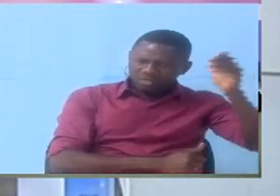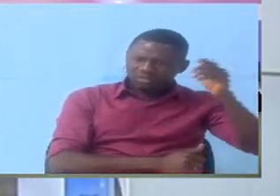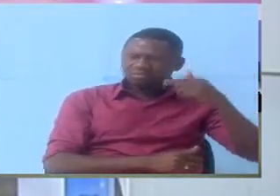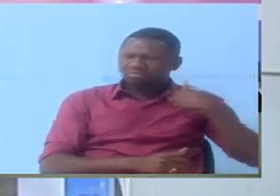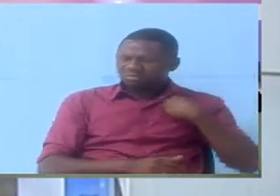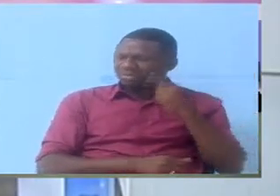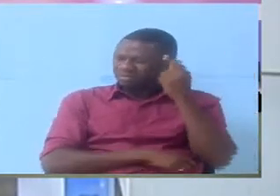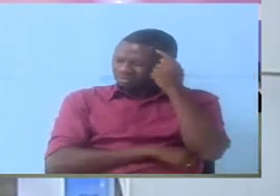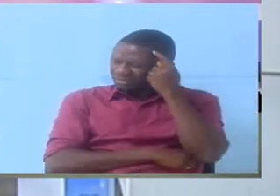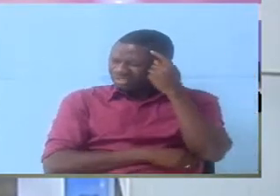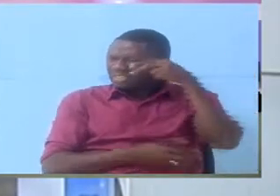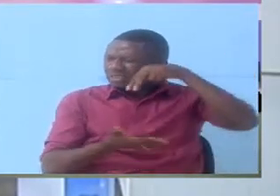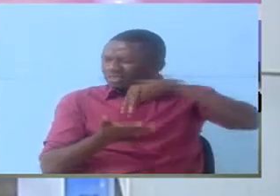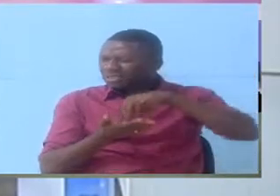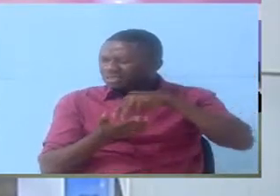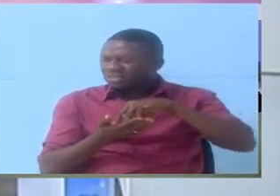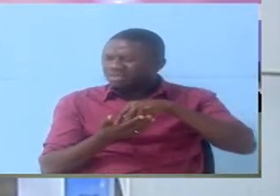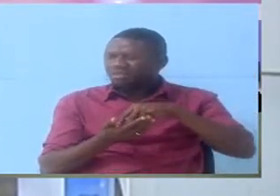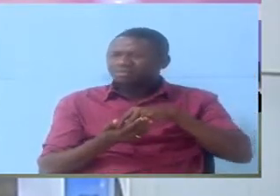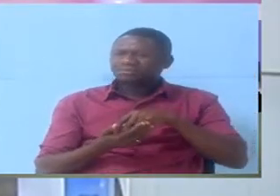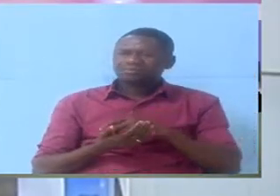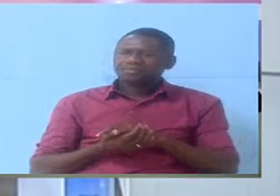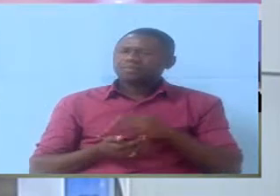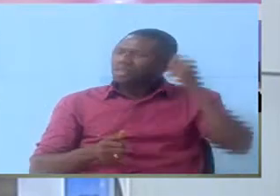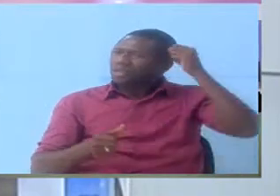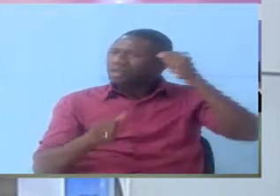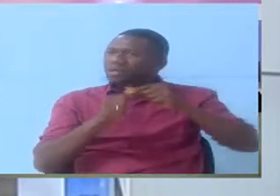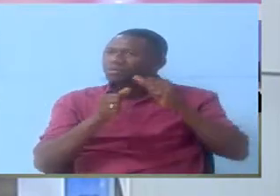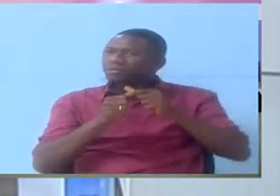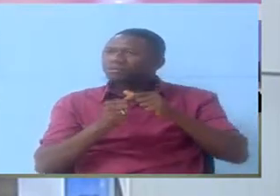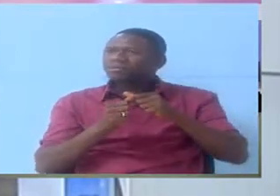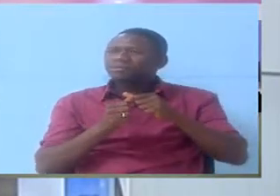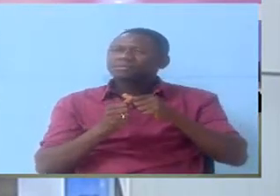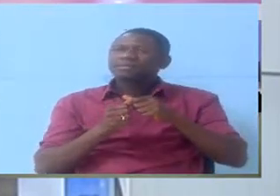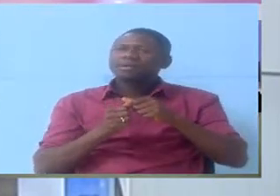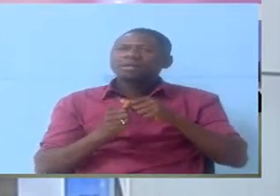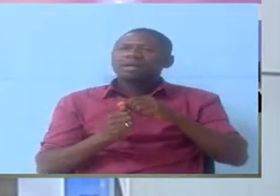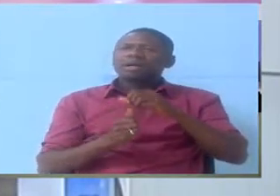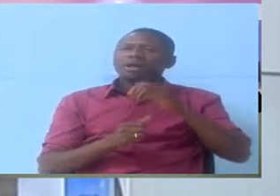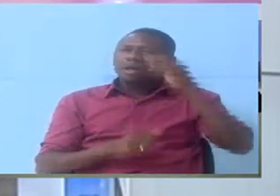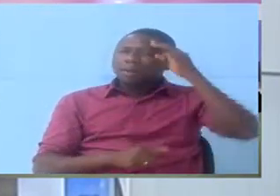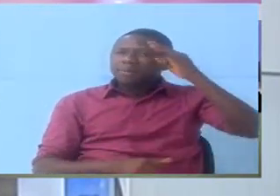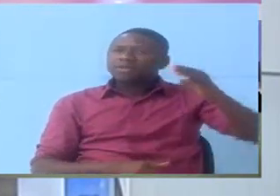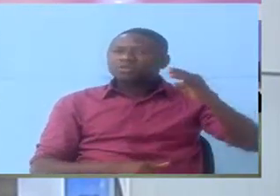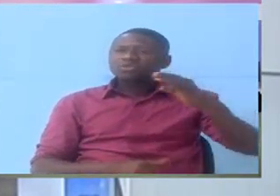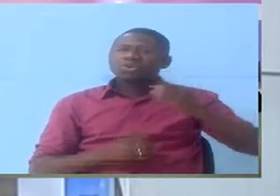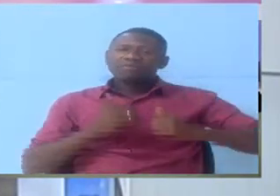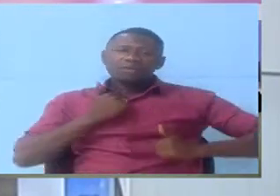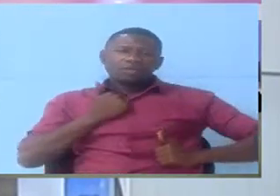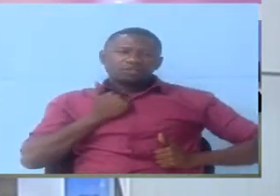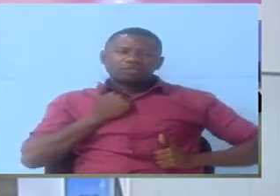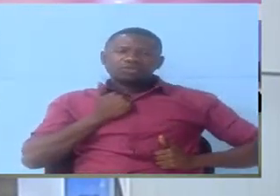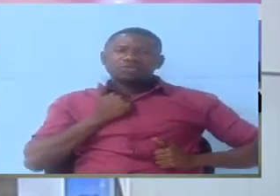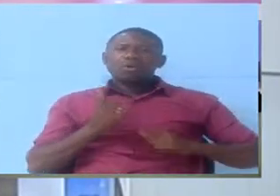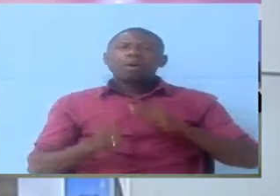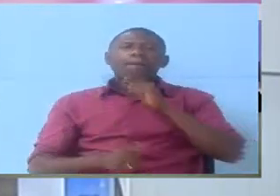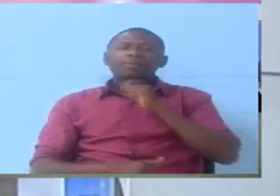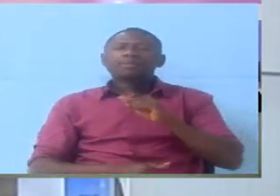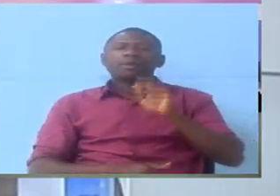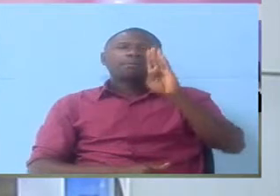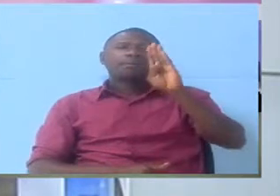I remember the former minister of interior, Babacar Jatta. He